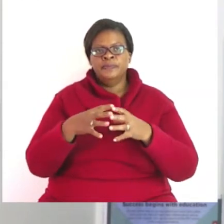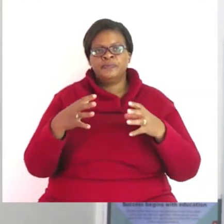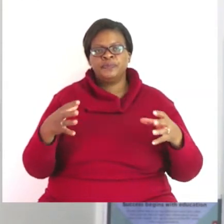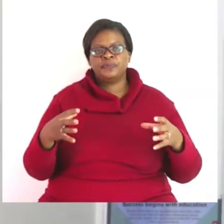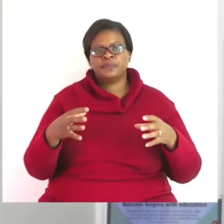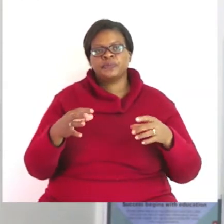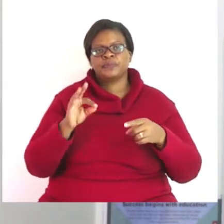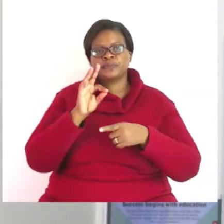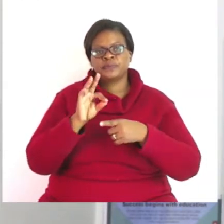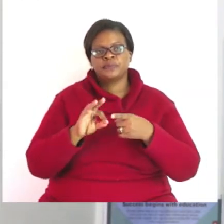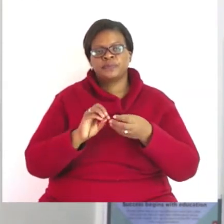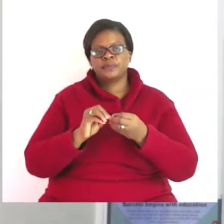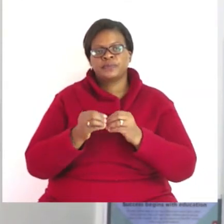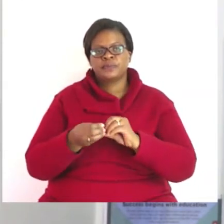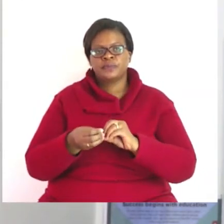numbers.